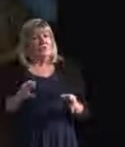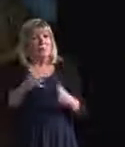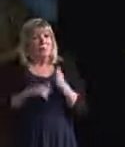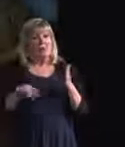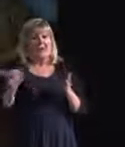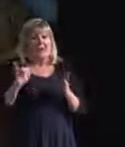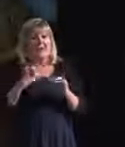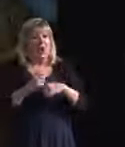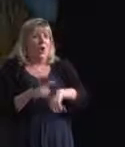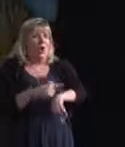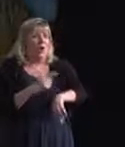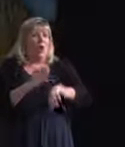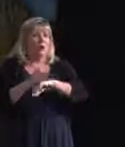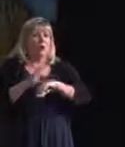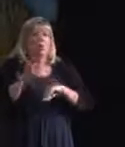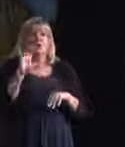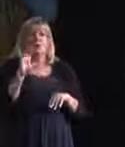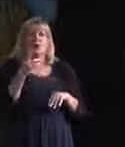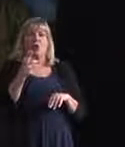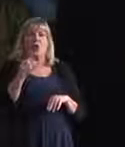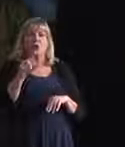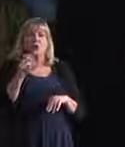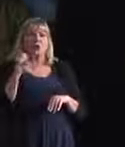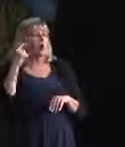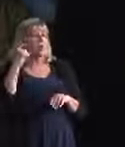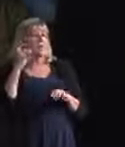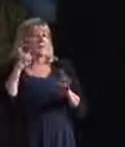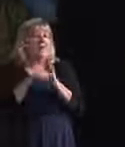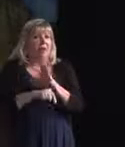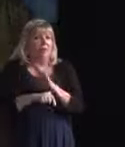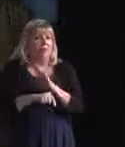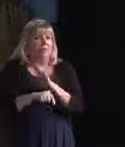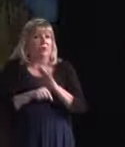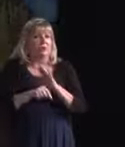long after Charles had heard of the massacre did he write his first letter?